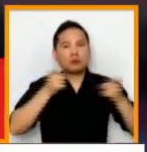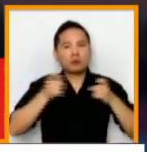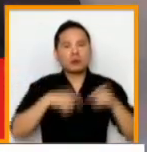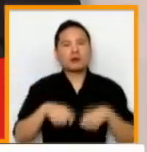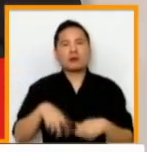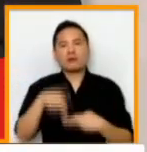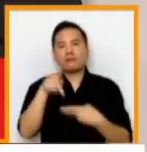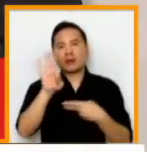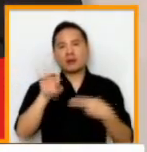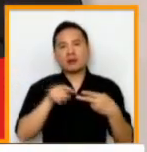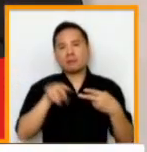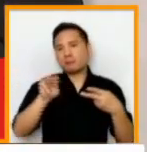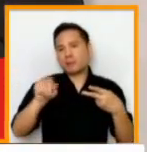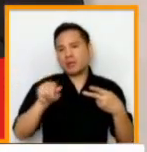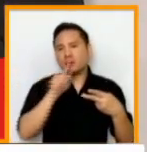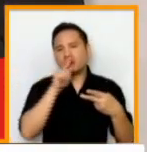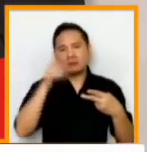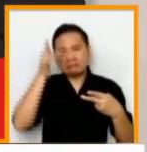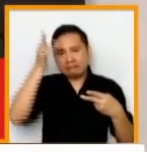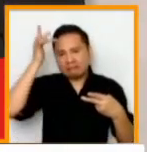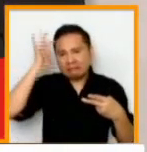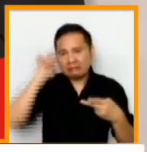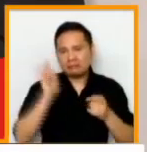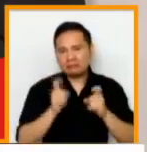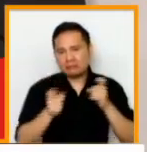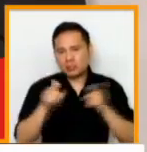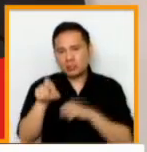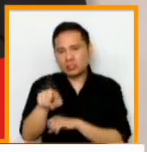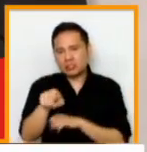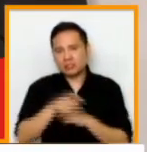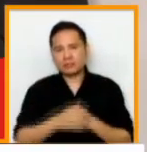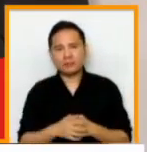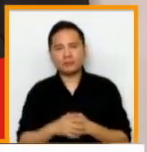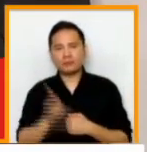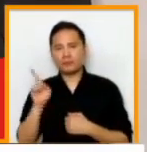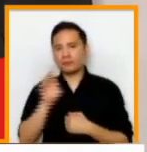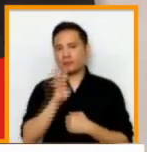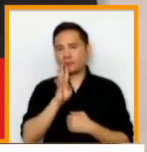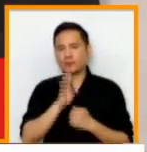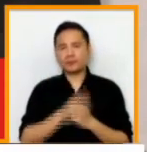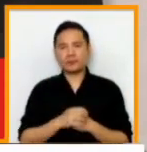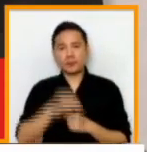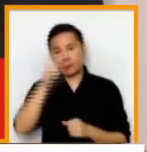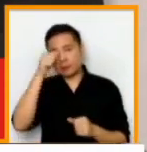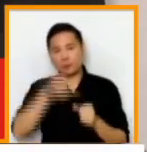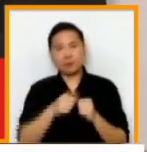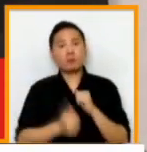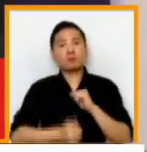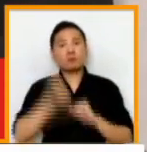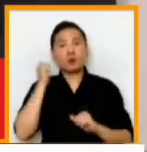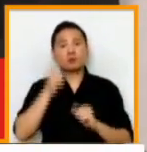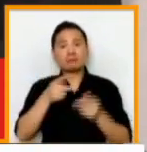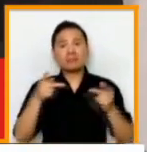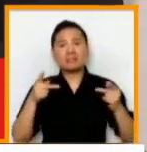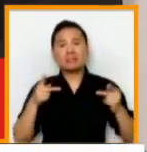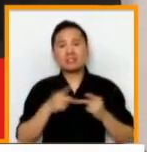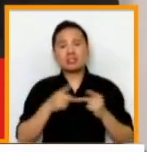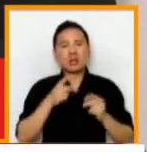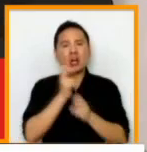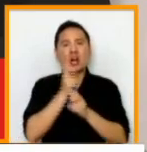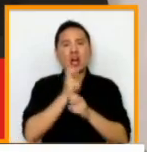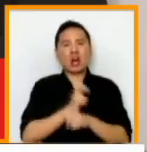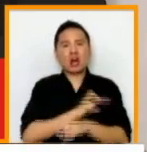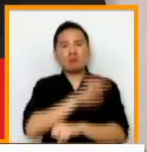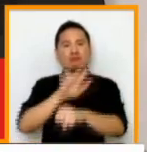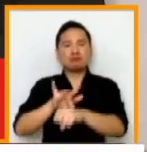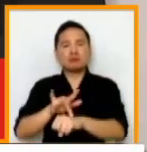vaccines. Remember that most of our municipalities are geographically challenged. We will